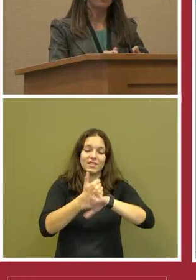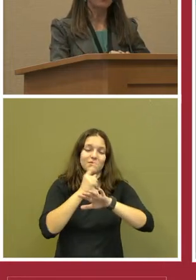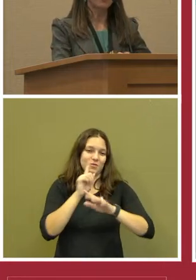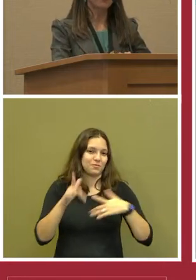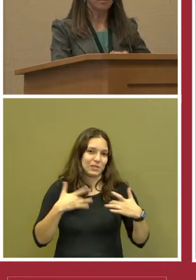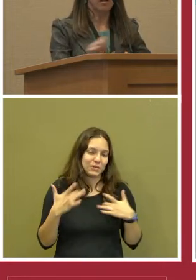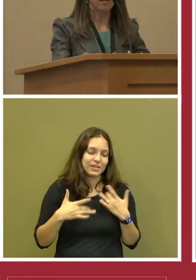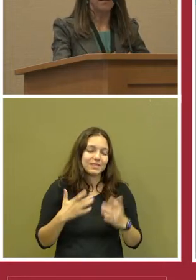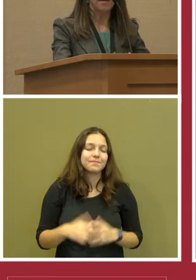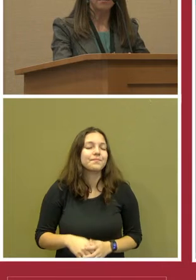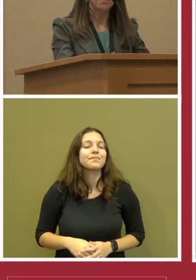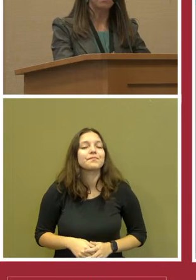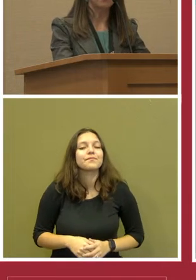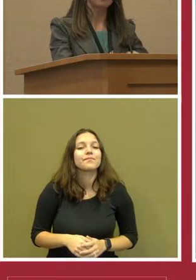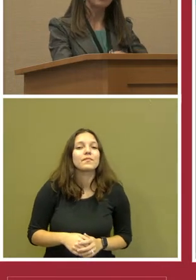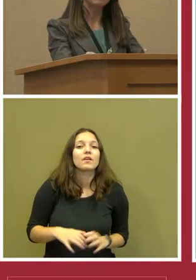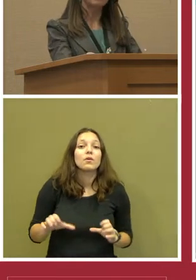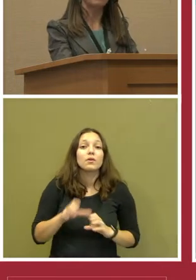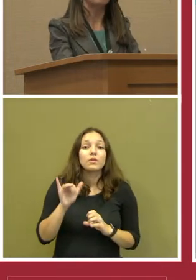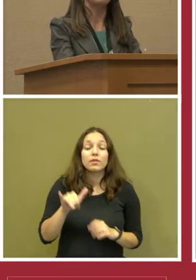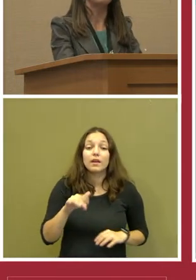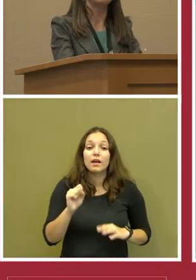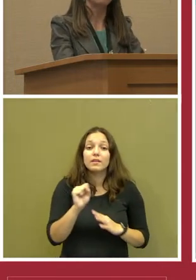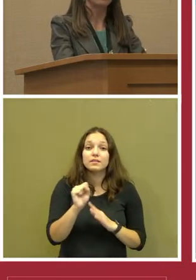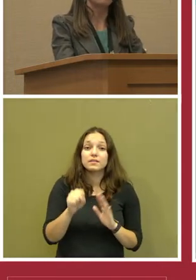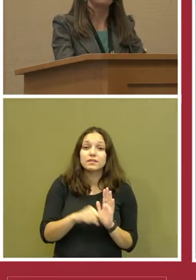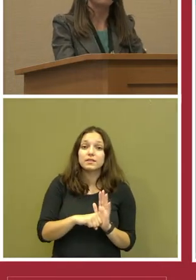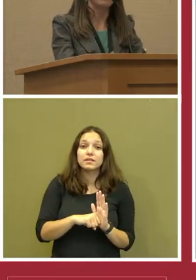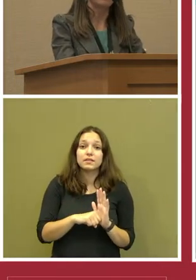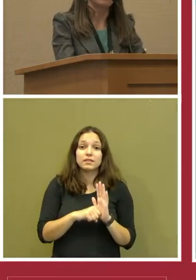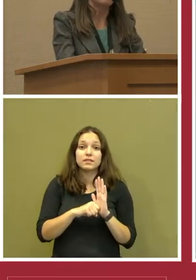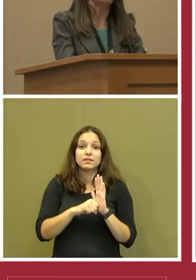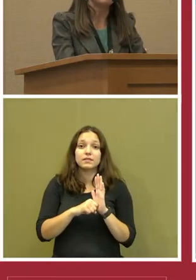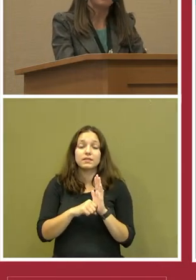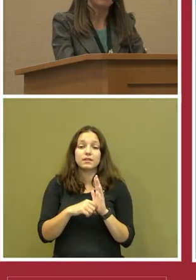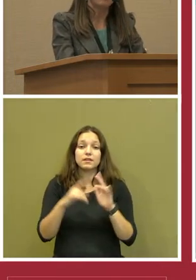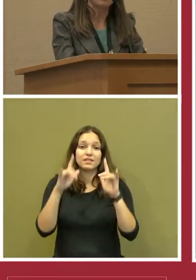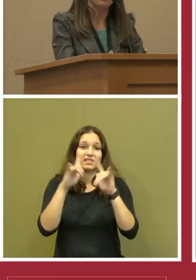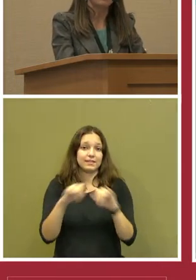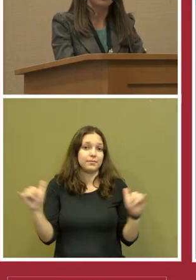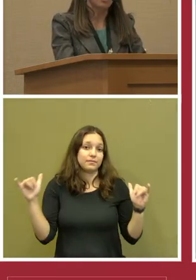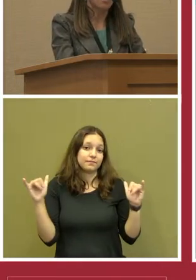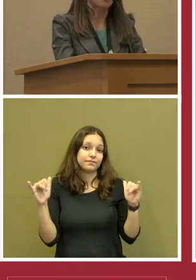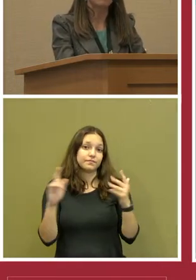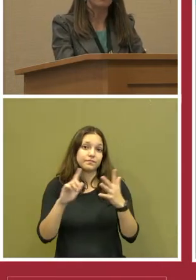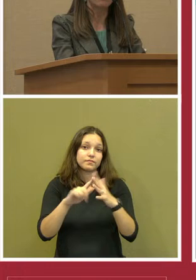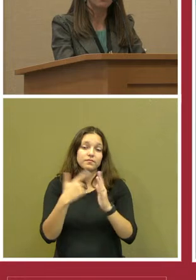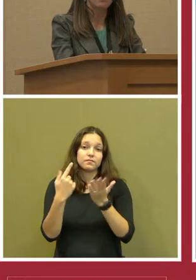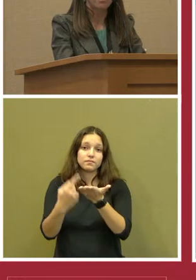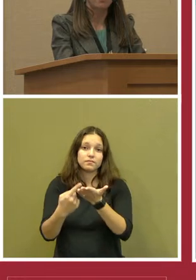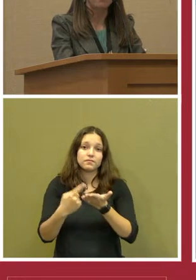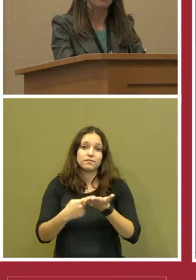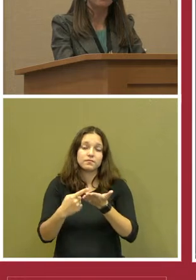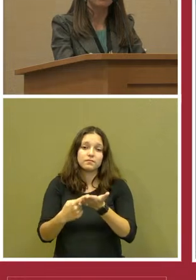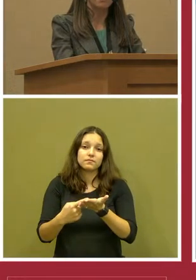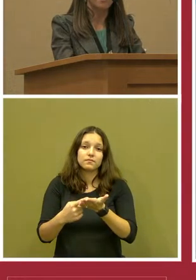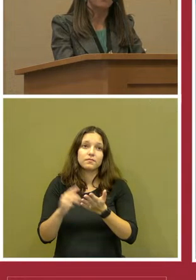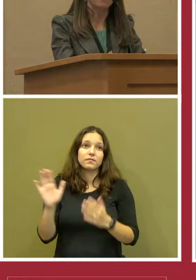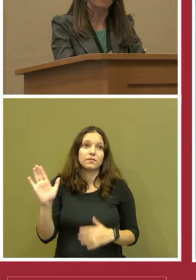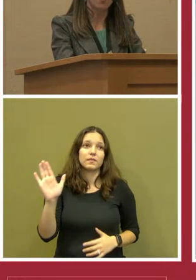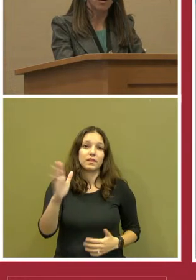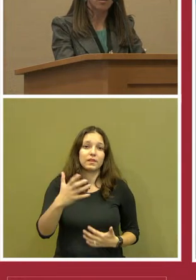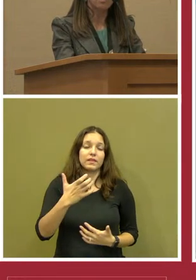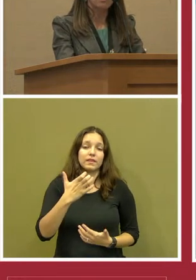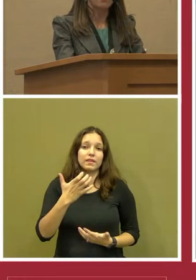As we were doing all of that, then the state at the same time was starting to talk about their